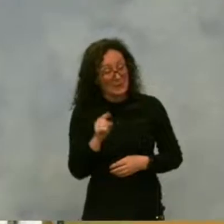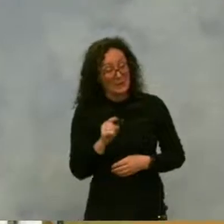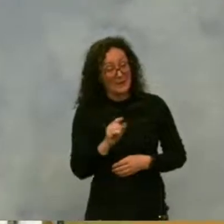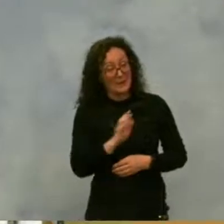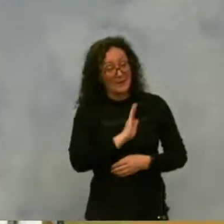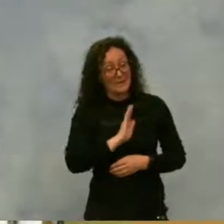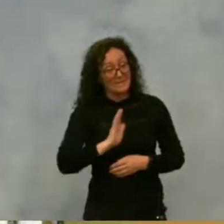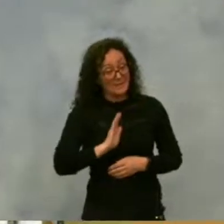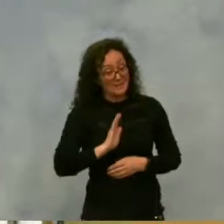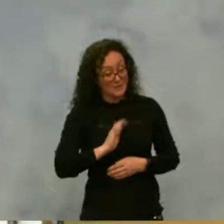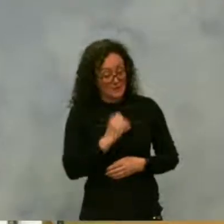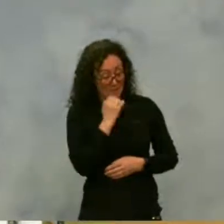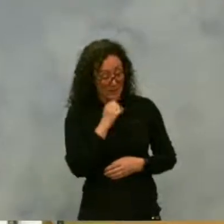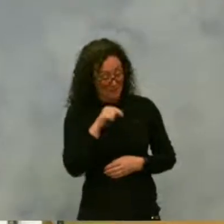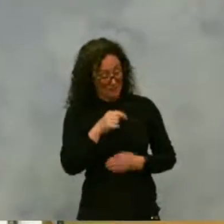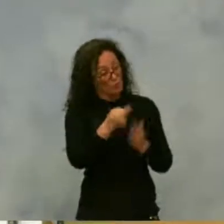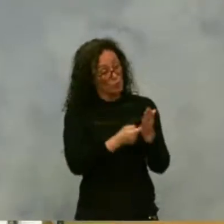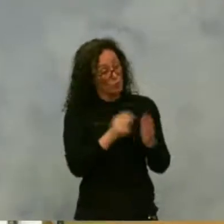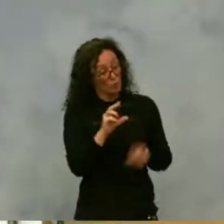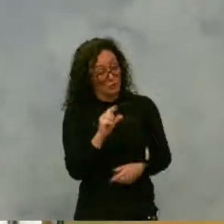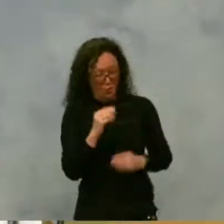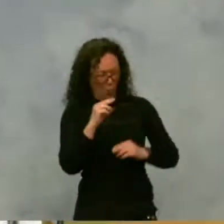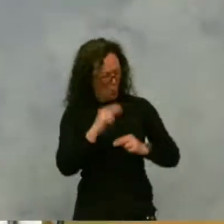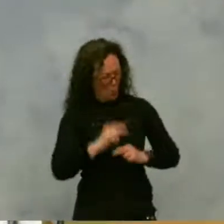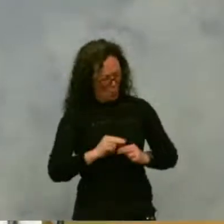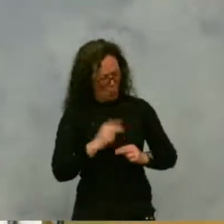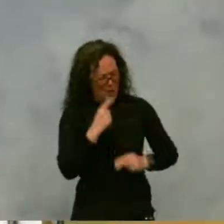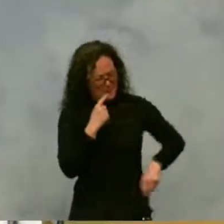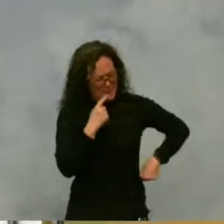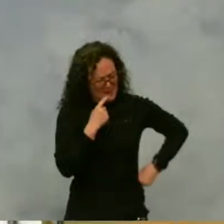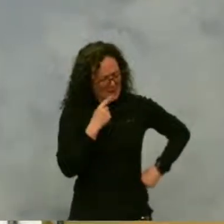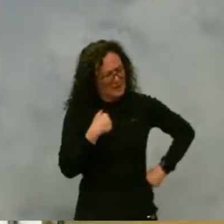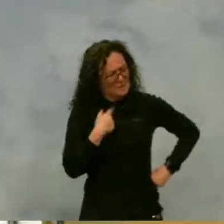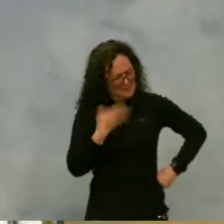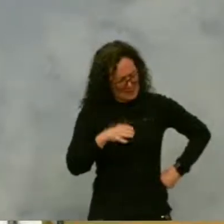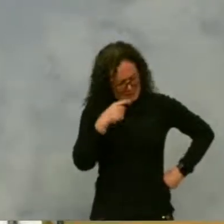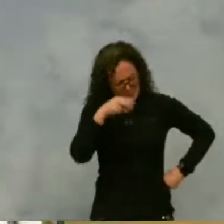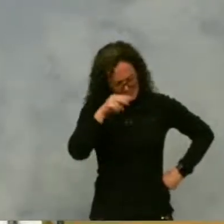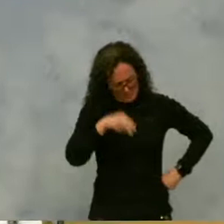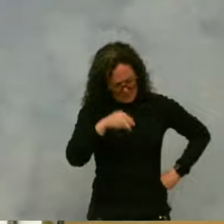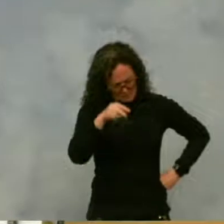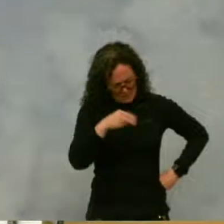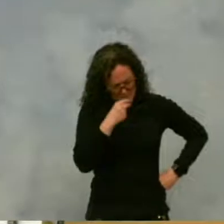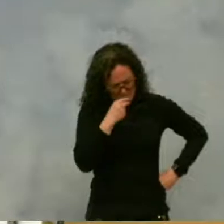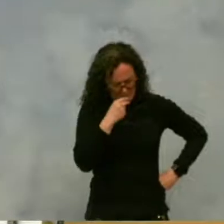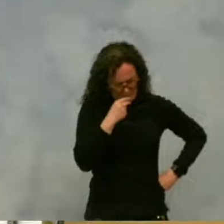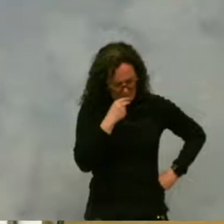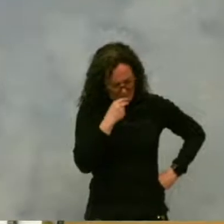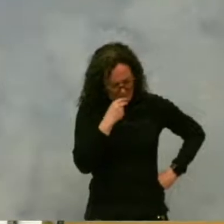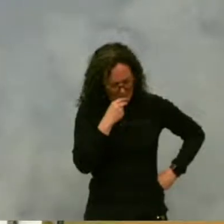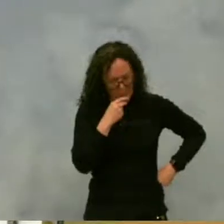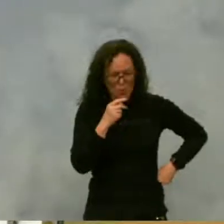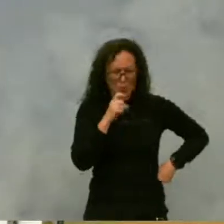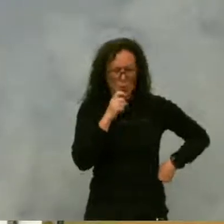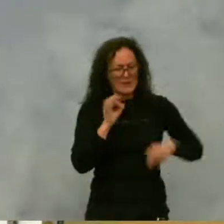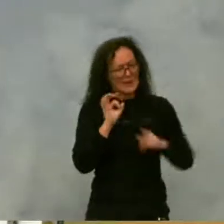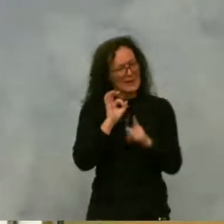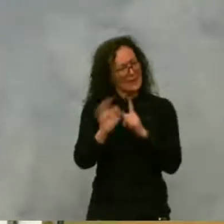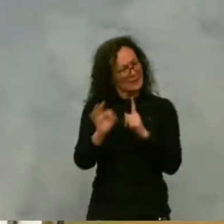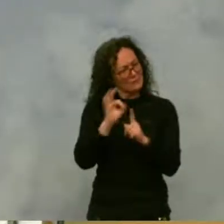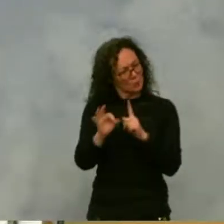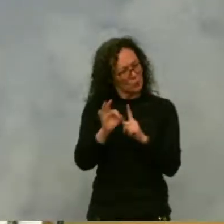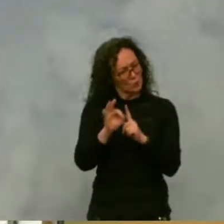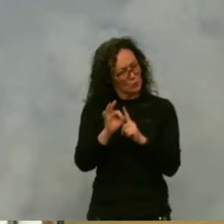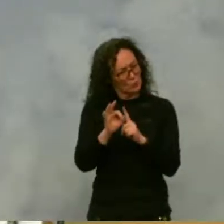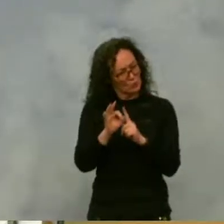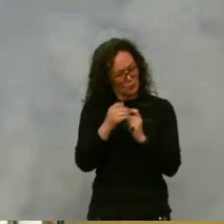in the report, I did go back and have a look at those who were invited in for interview, and unfortunately,